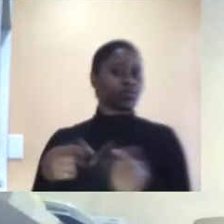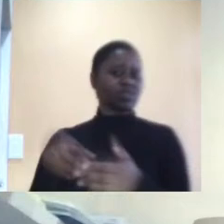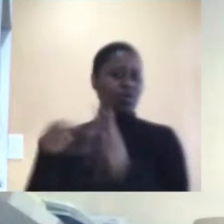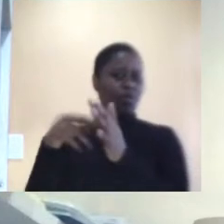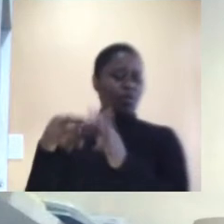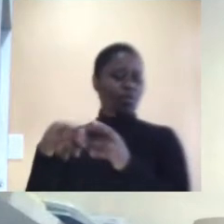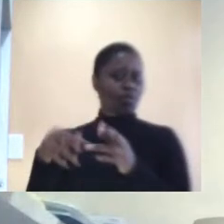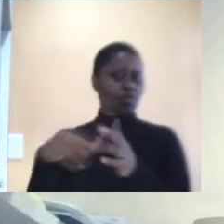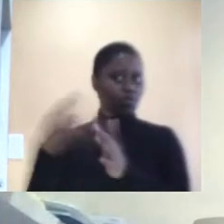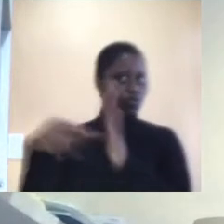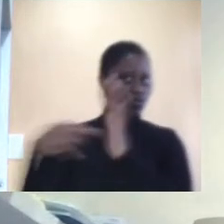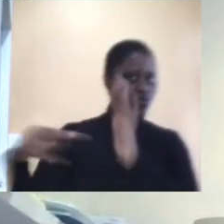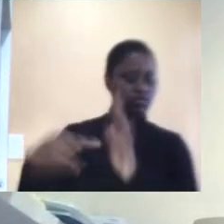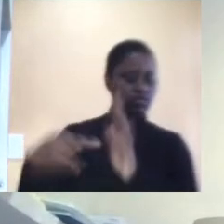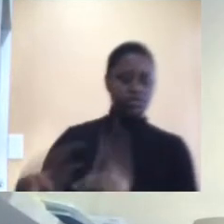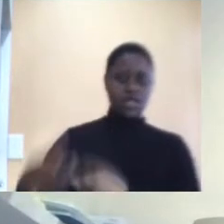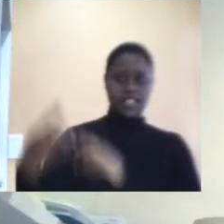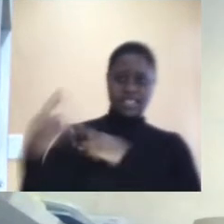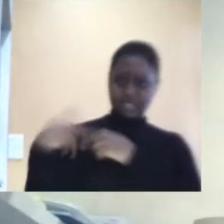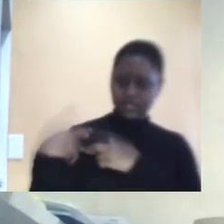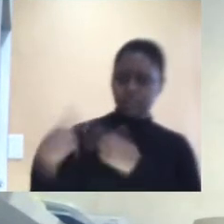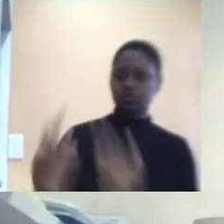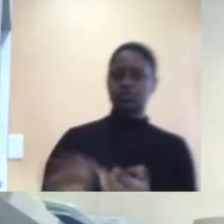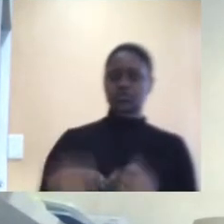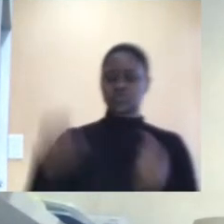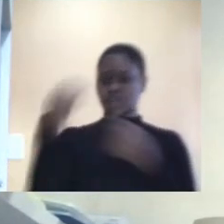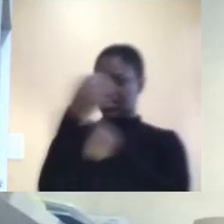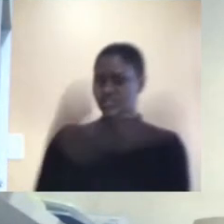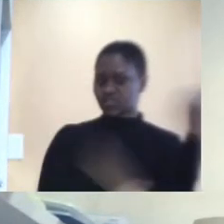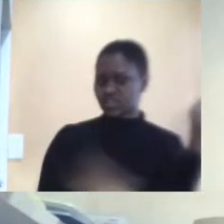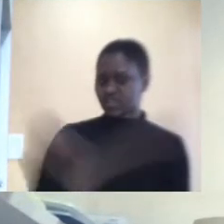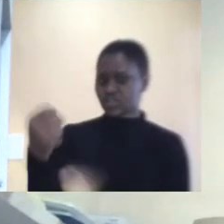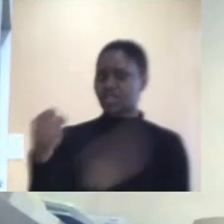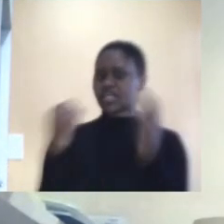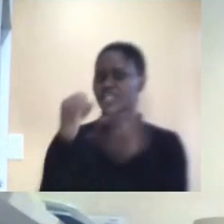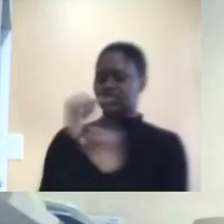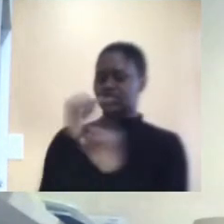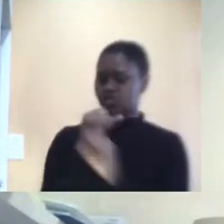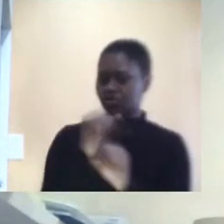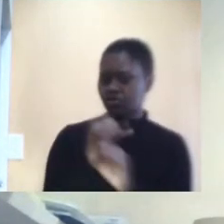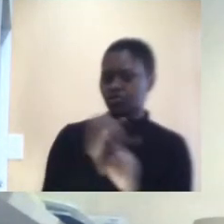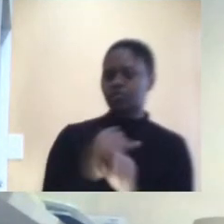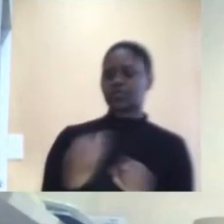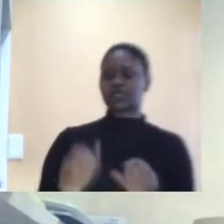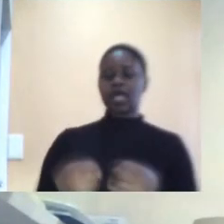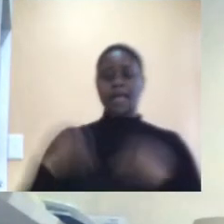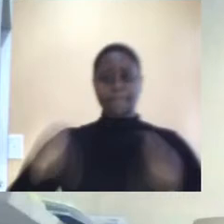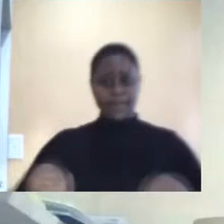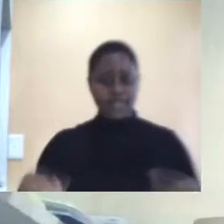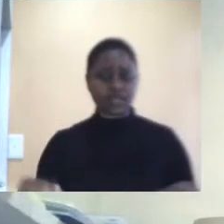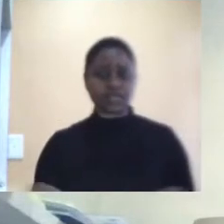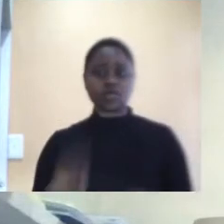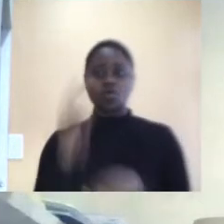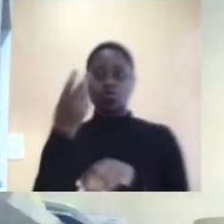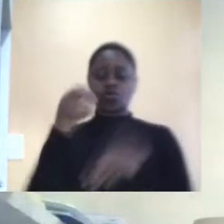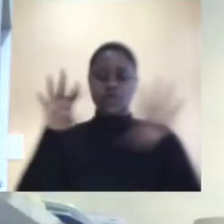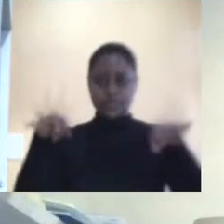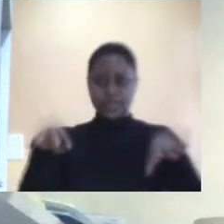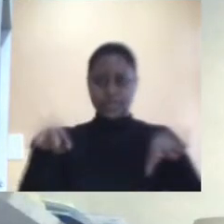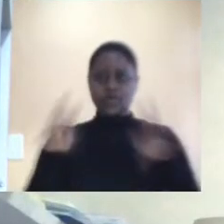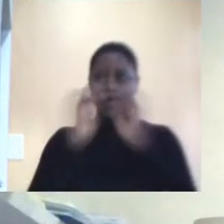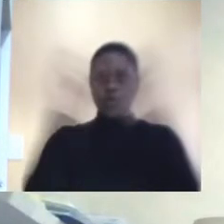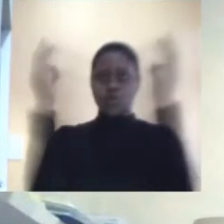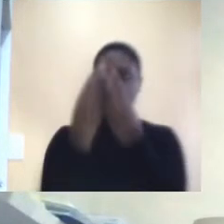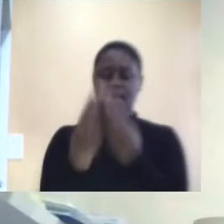roles, rights and responsibilities, structural and institutional challenges to access finance and markets. The 2019 Global